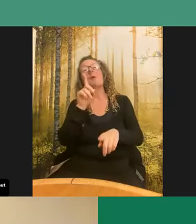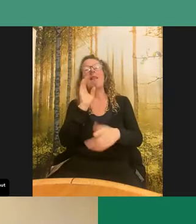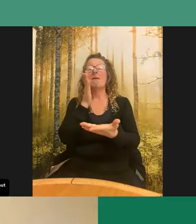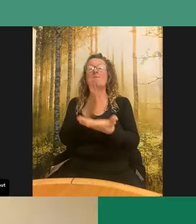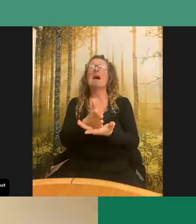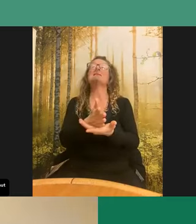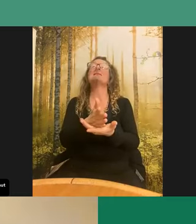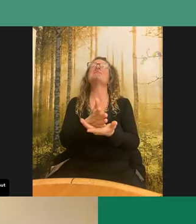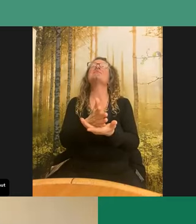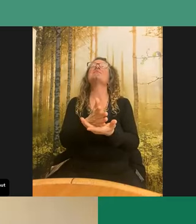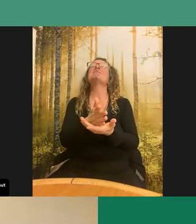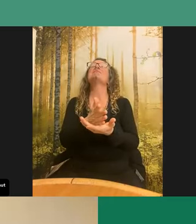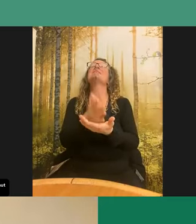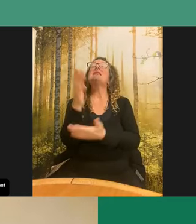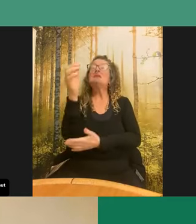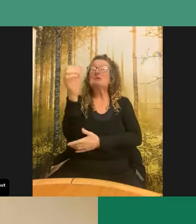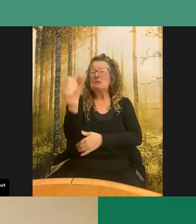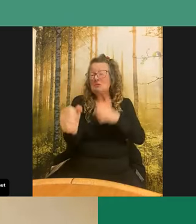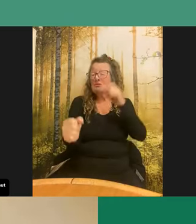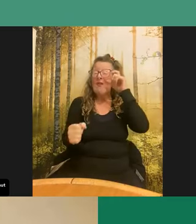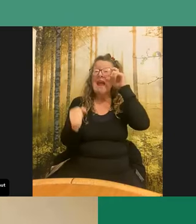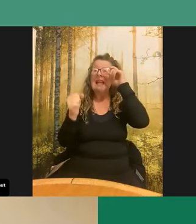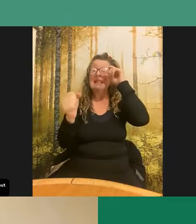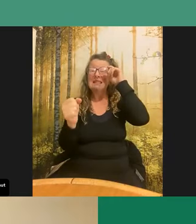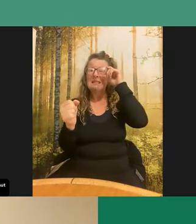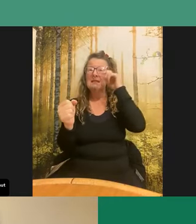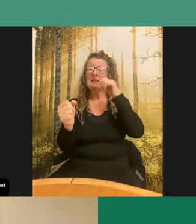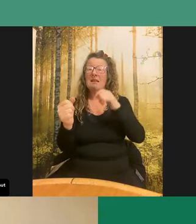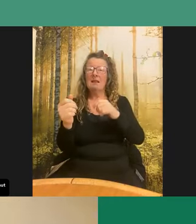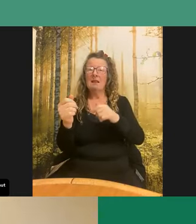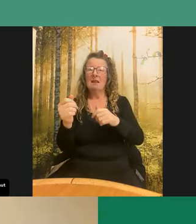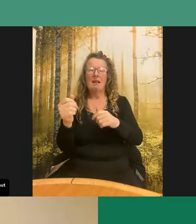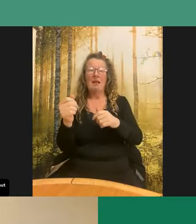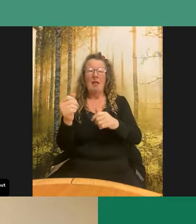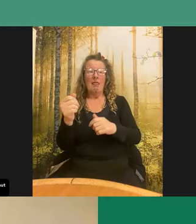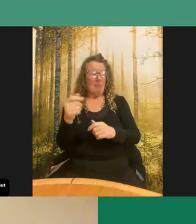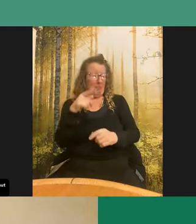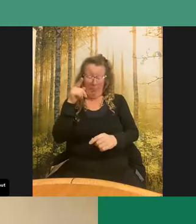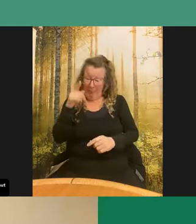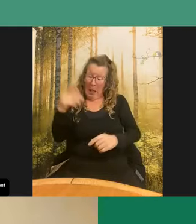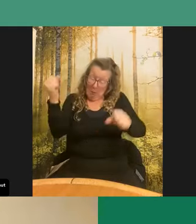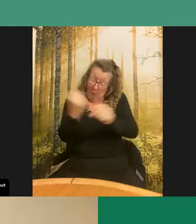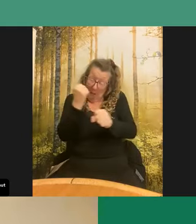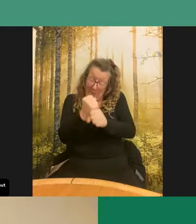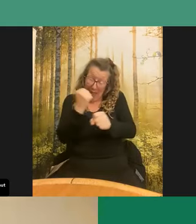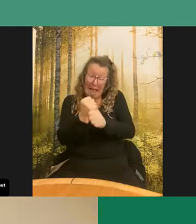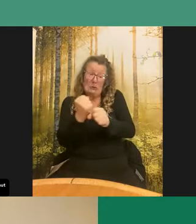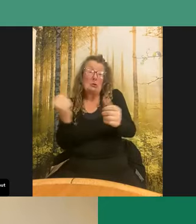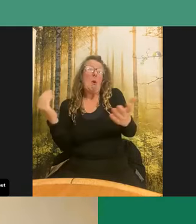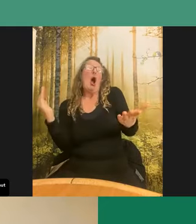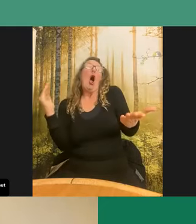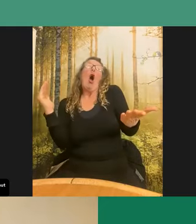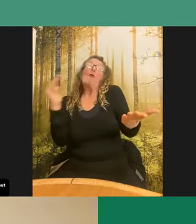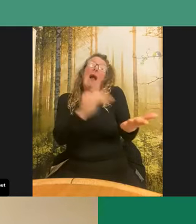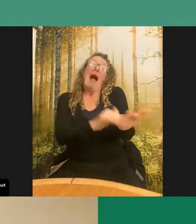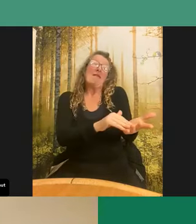the trains and so on were mostly made to express things out of the continent as